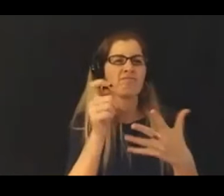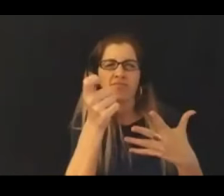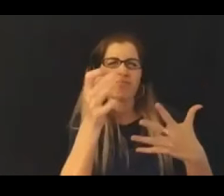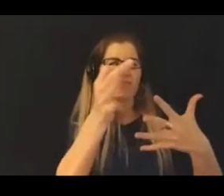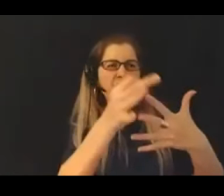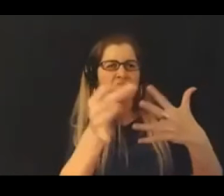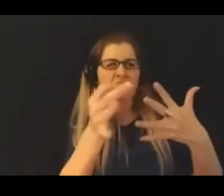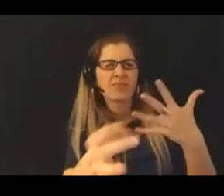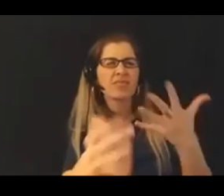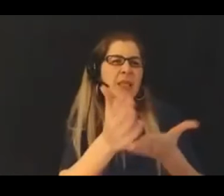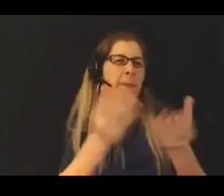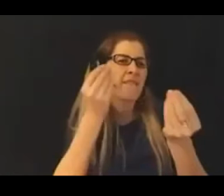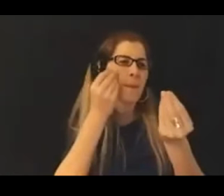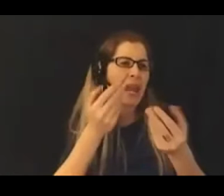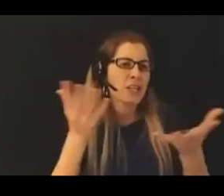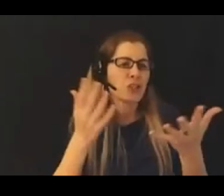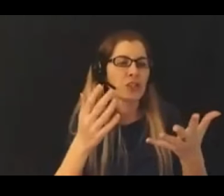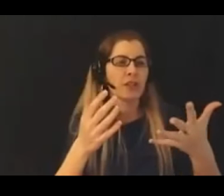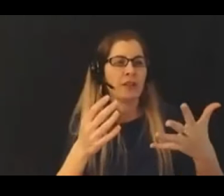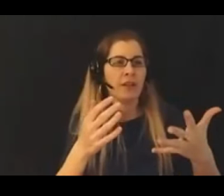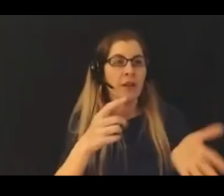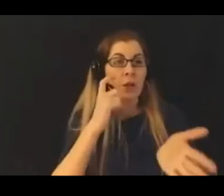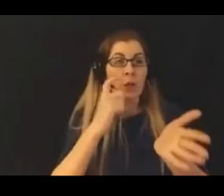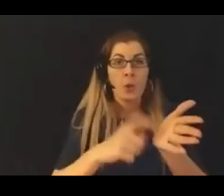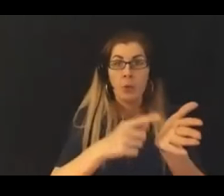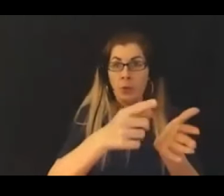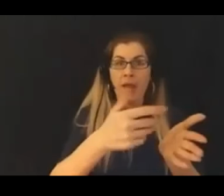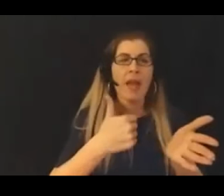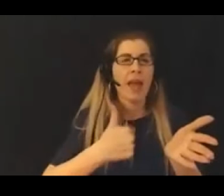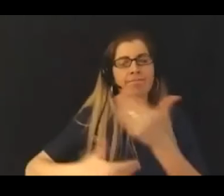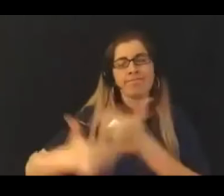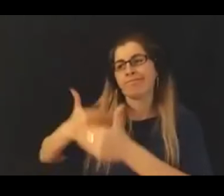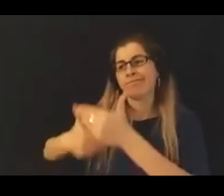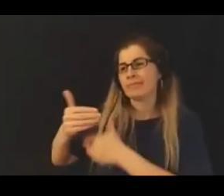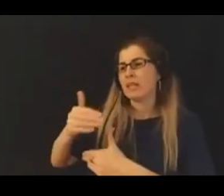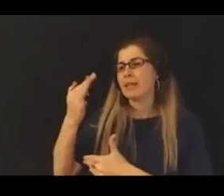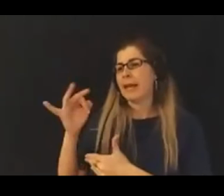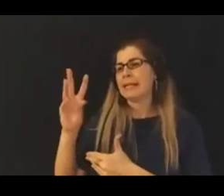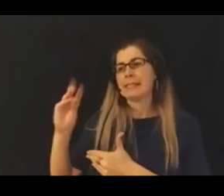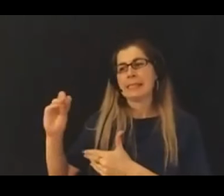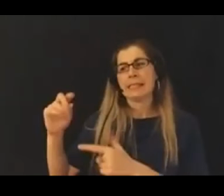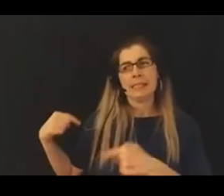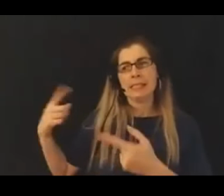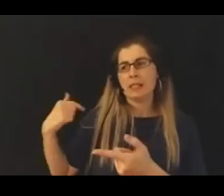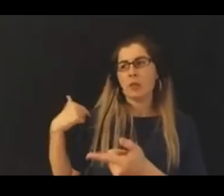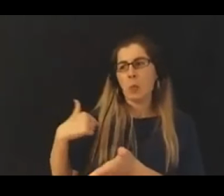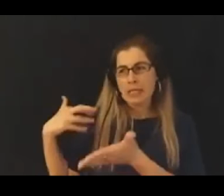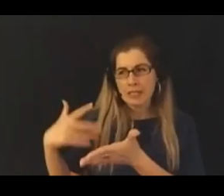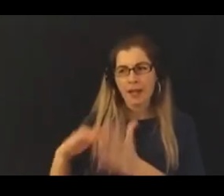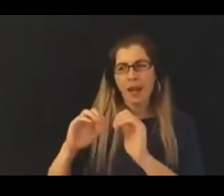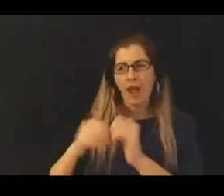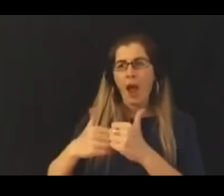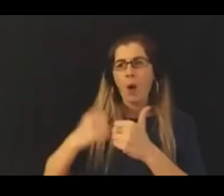the information here, there has been, as I said, this history of studying how physical activity impacts the